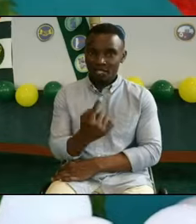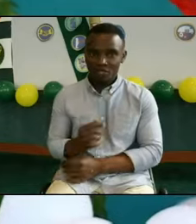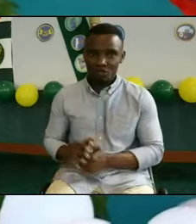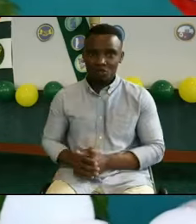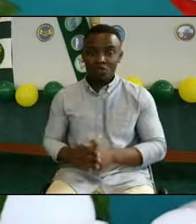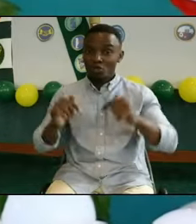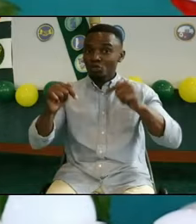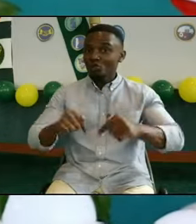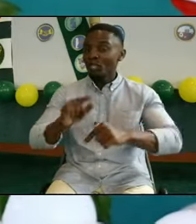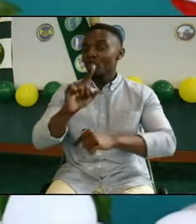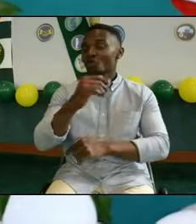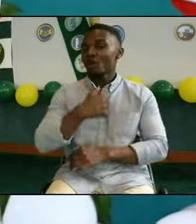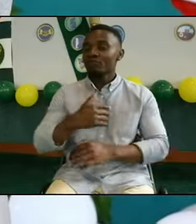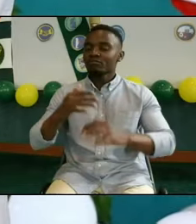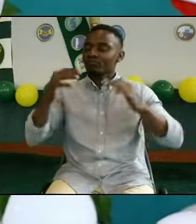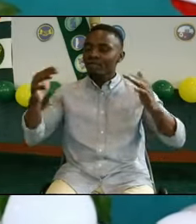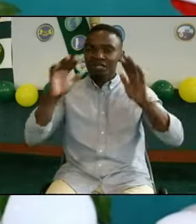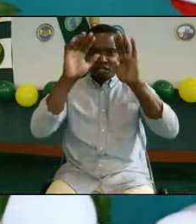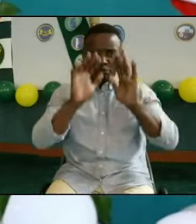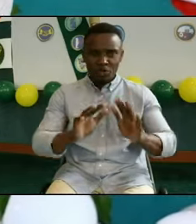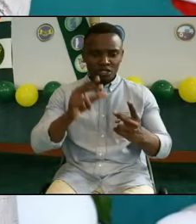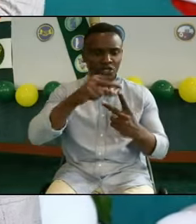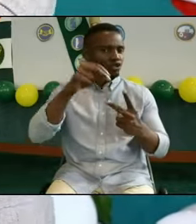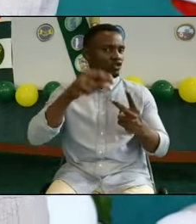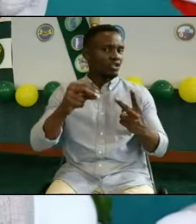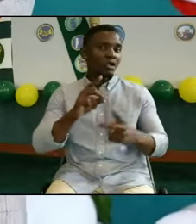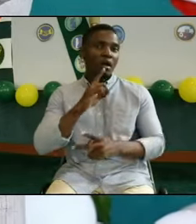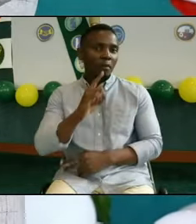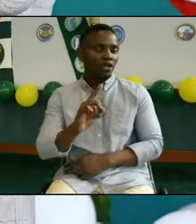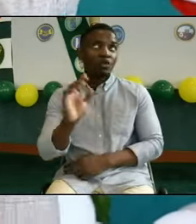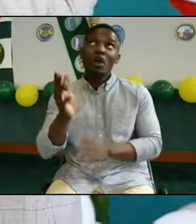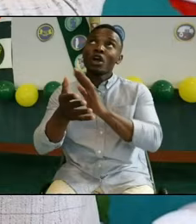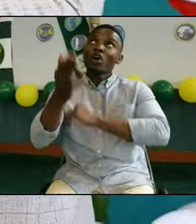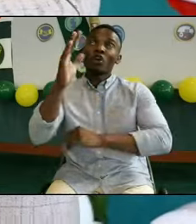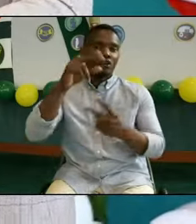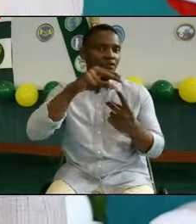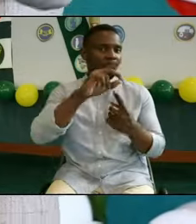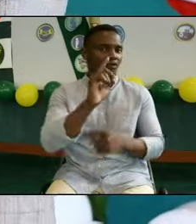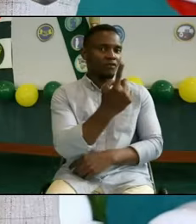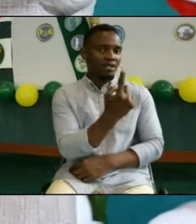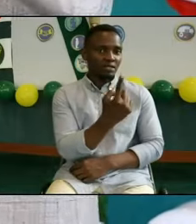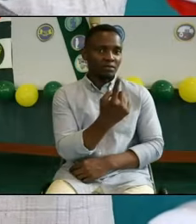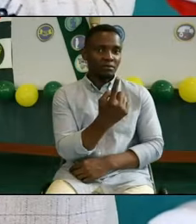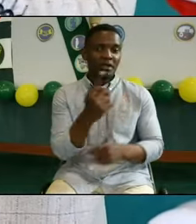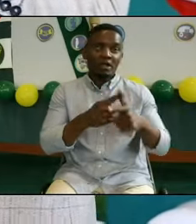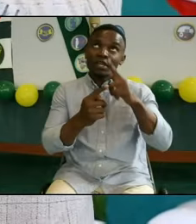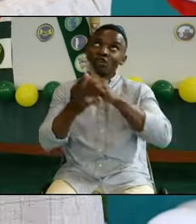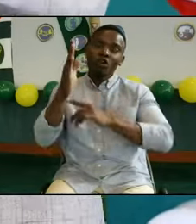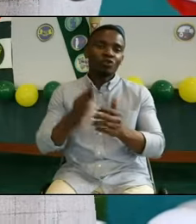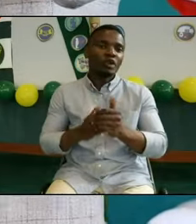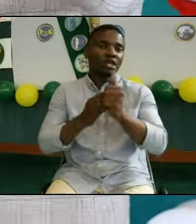great choices to make, and make sure that you make God first. If you take God as your first, God will guide you in your